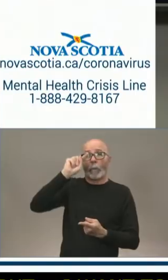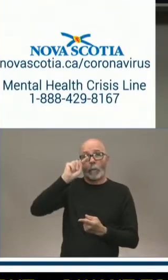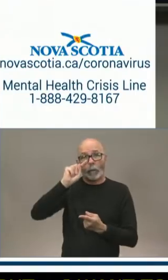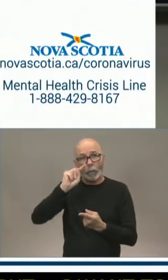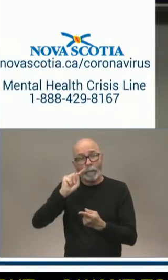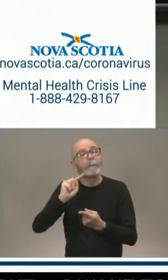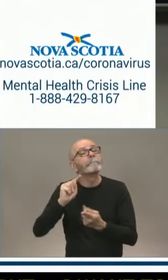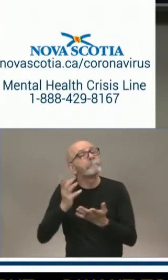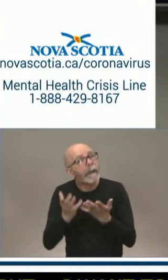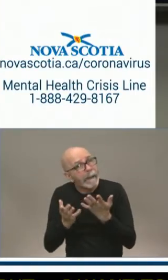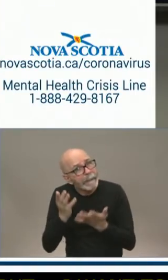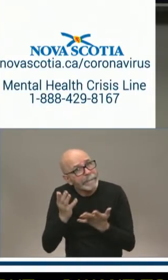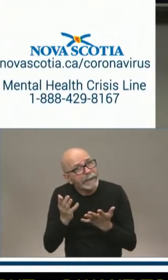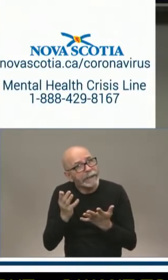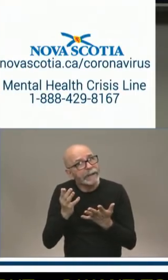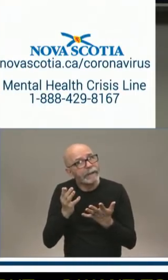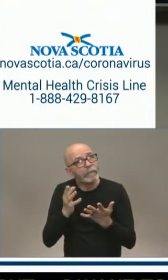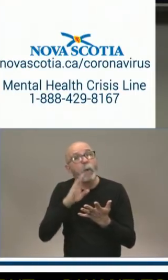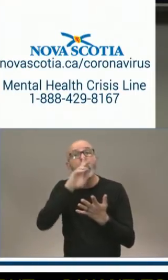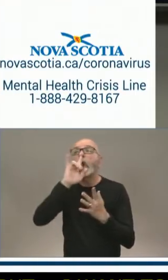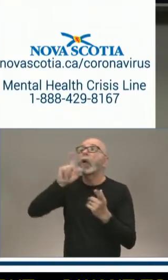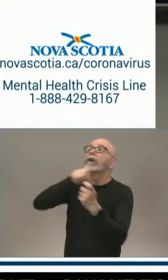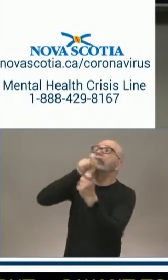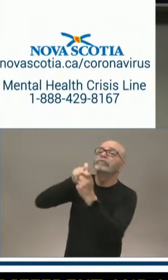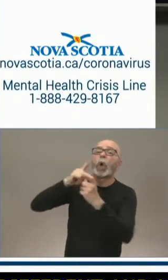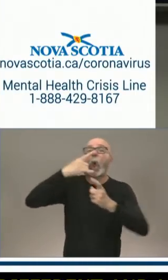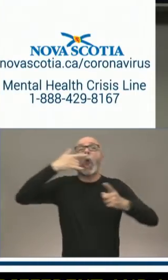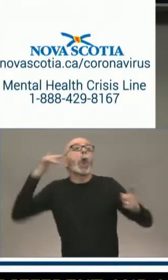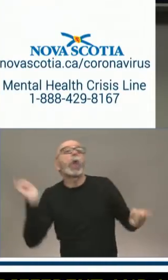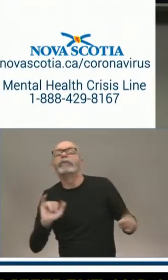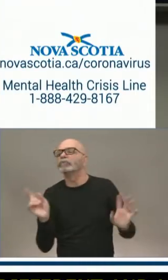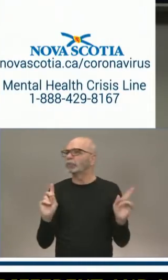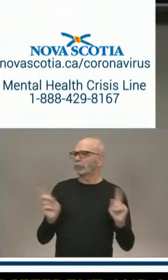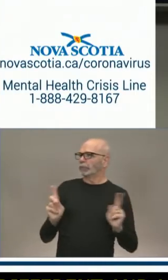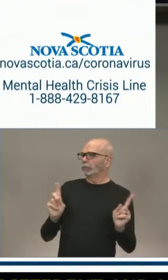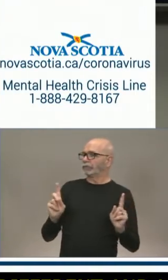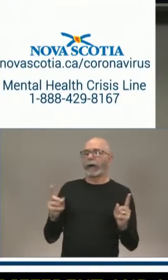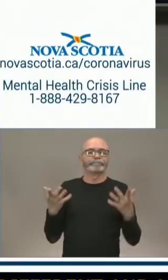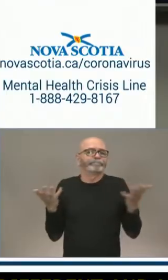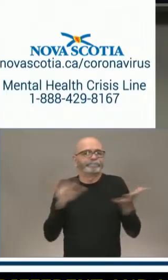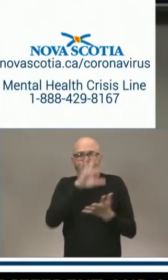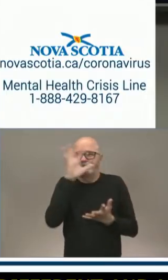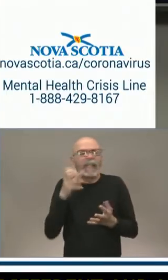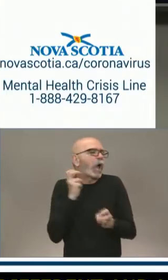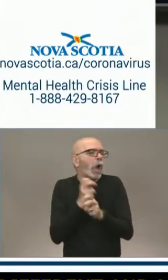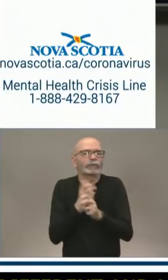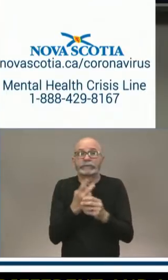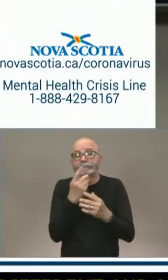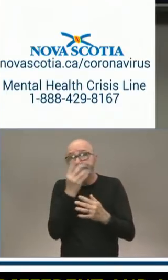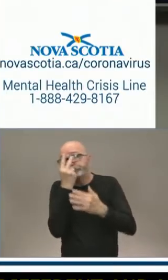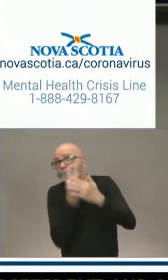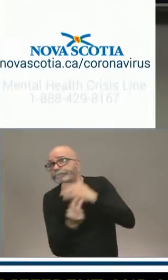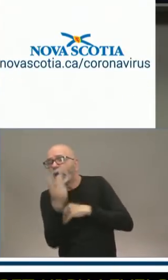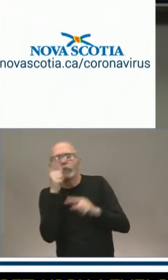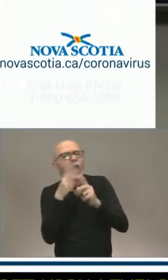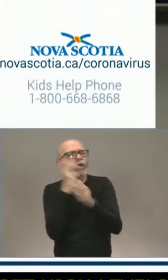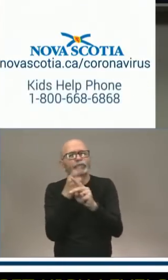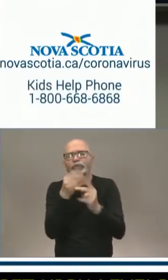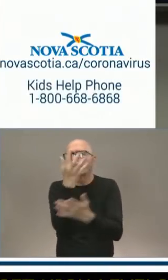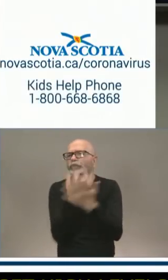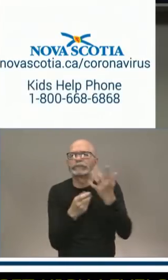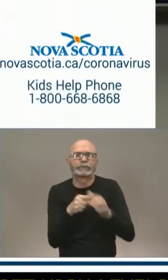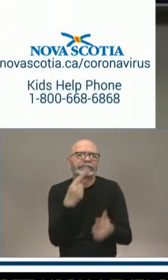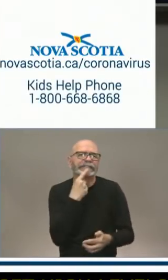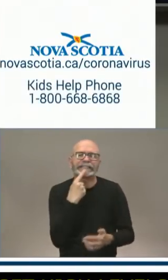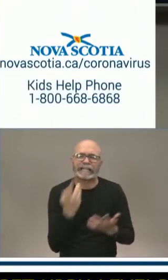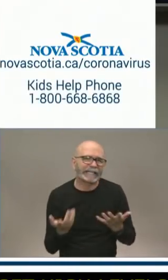immunity. Exactly what that looks like, it's too early to tell that. Again, some of it is just knowing the